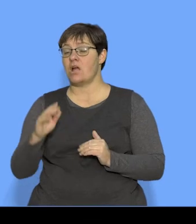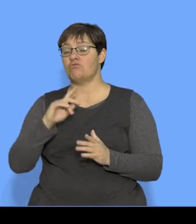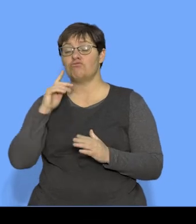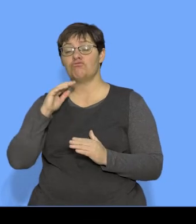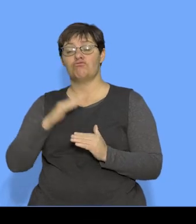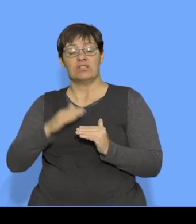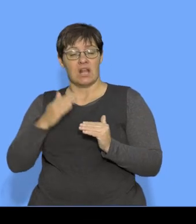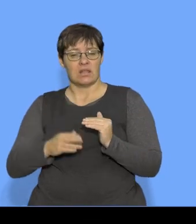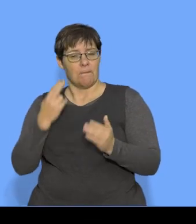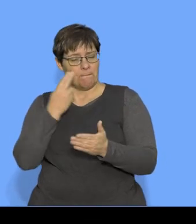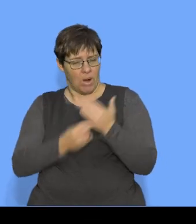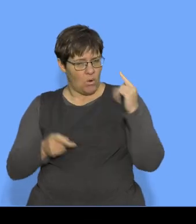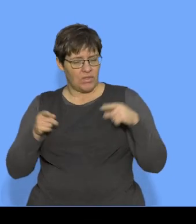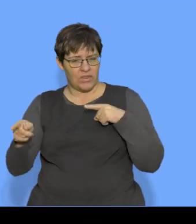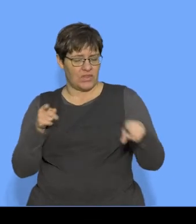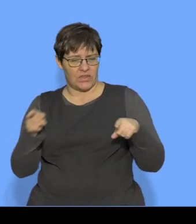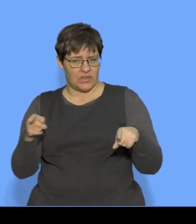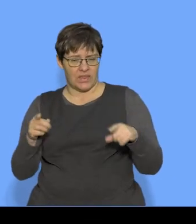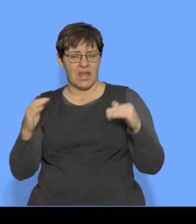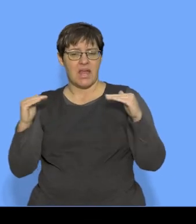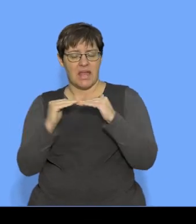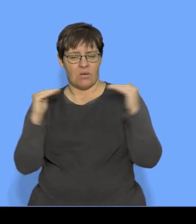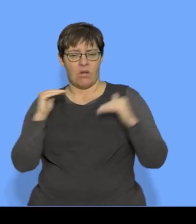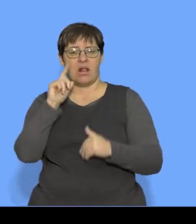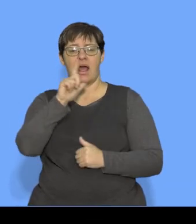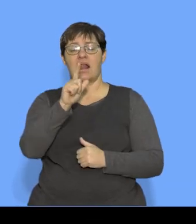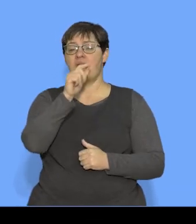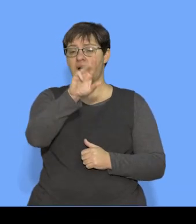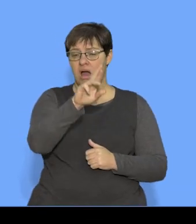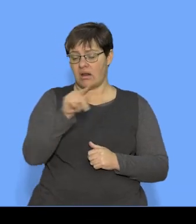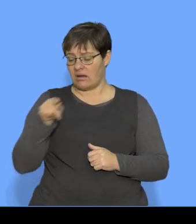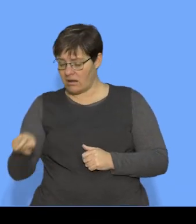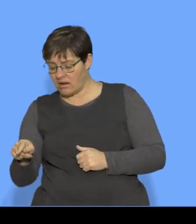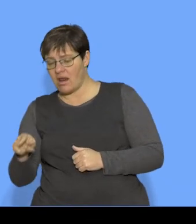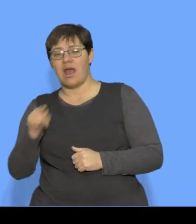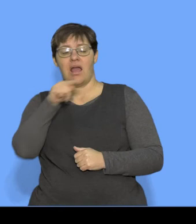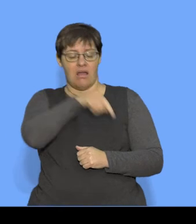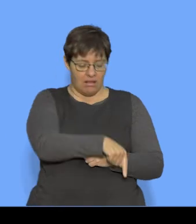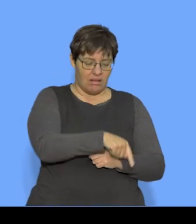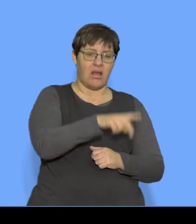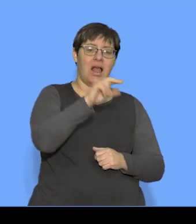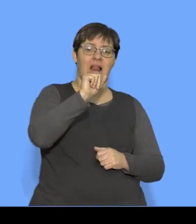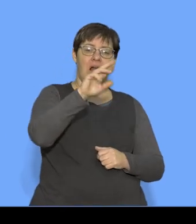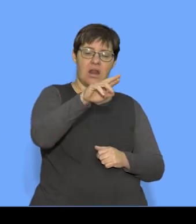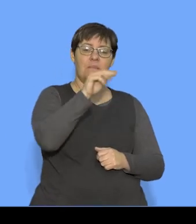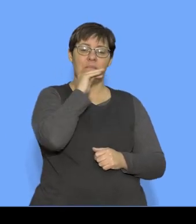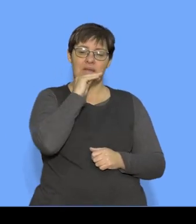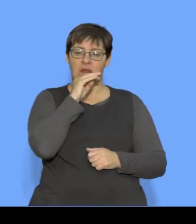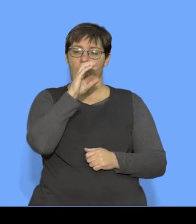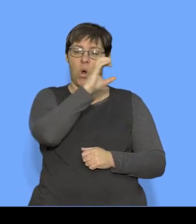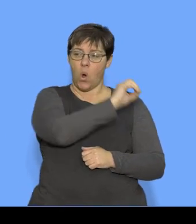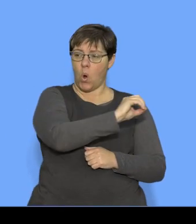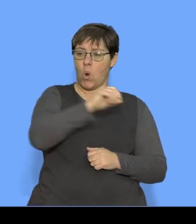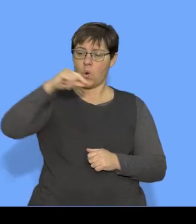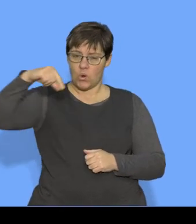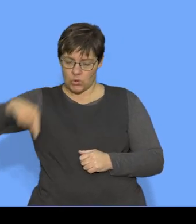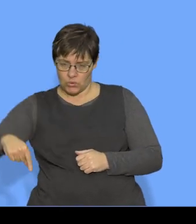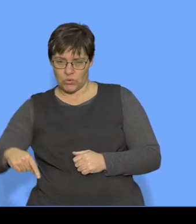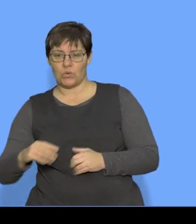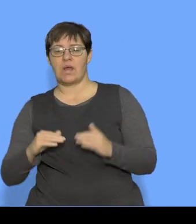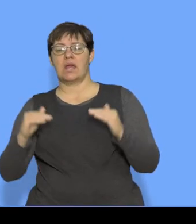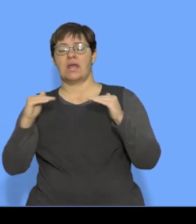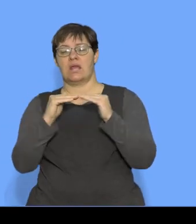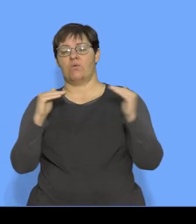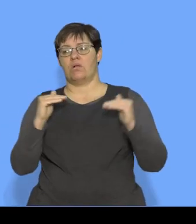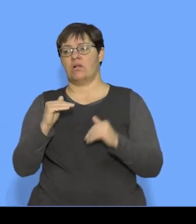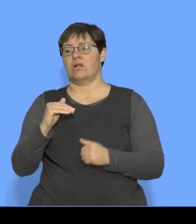And then as a result, since both of them are equals to LR, it will then make OQ to